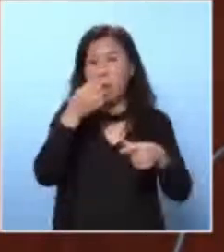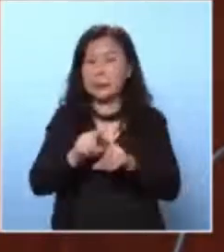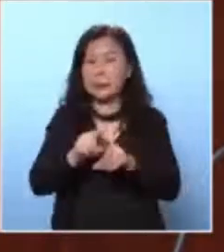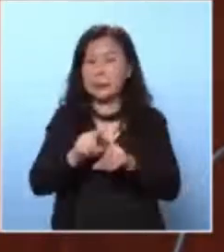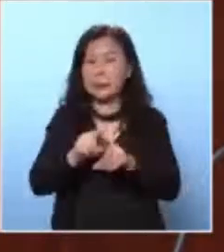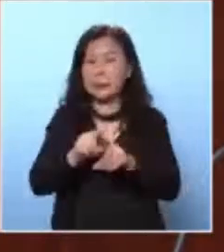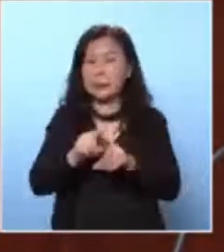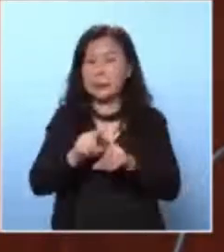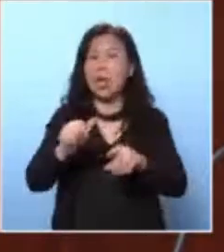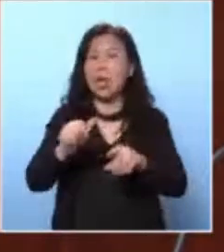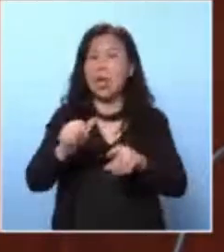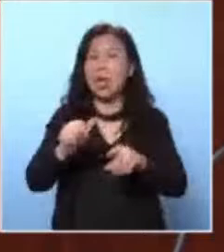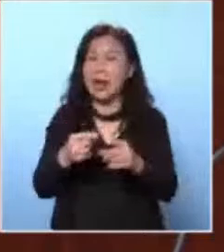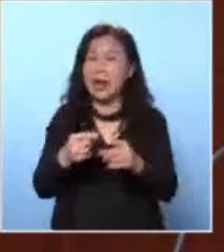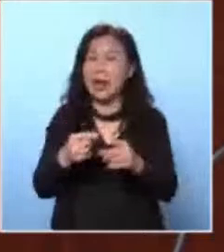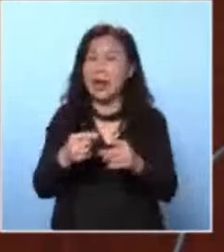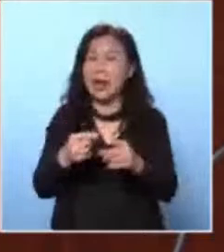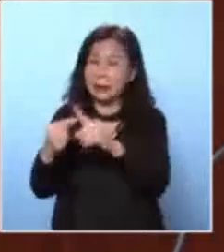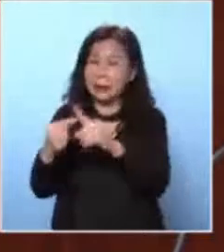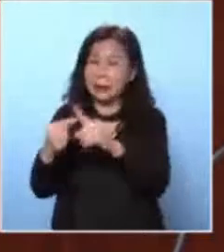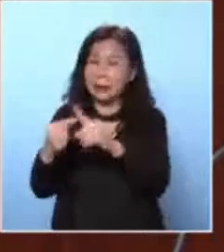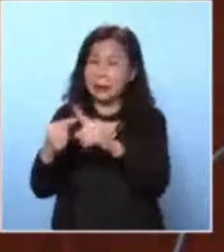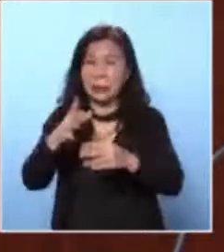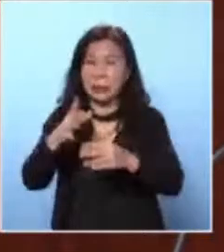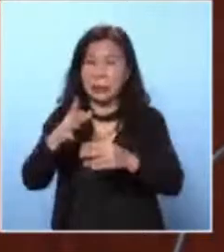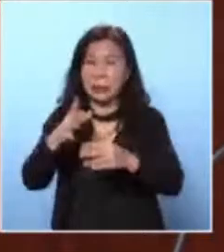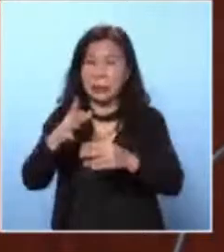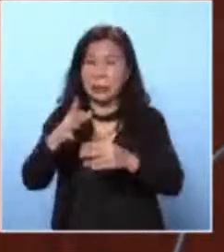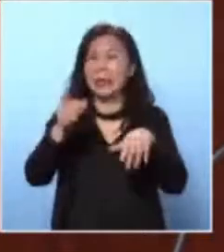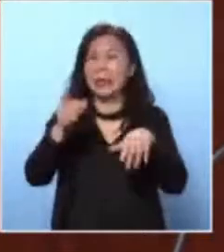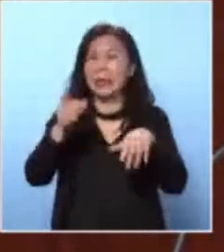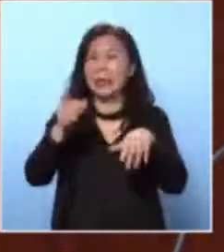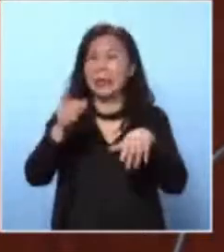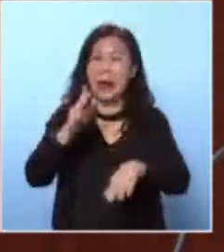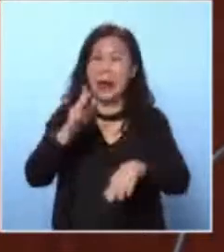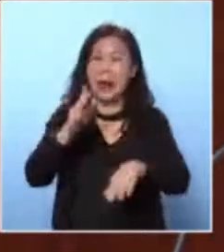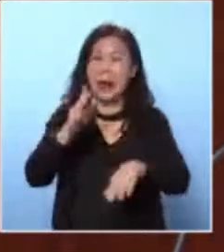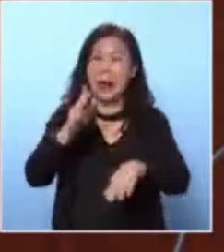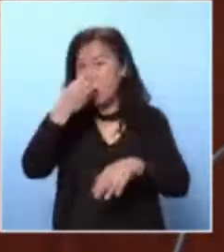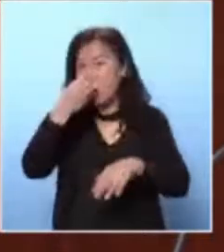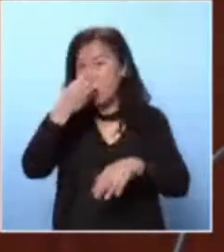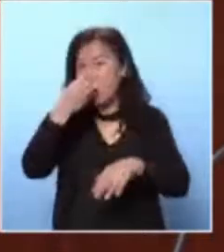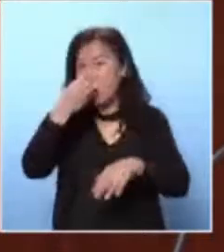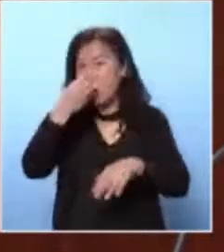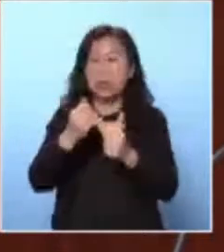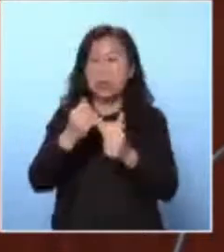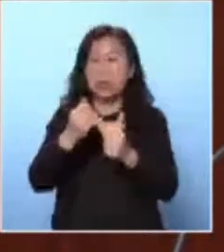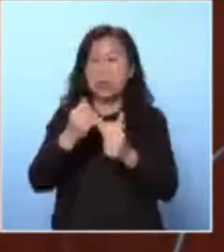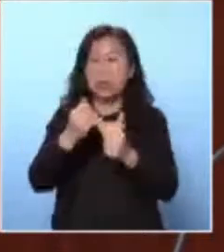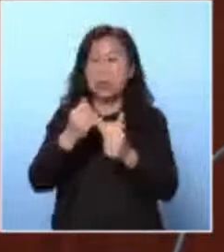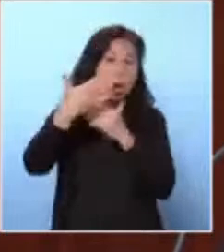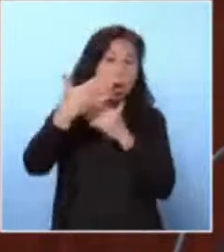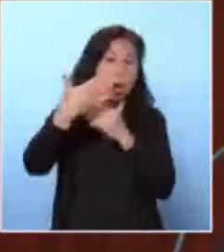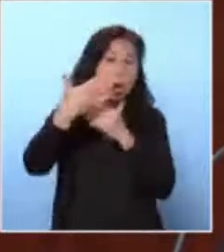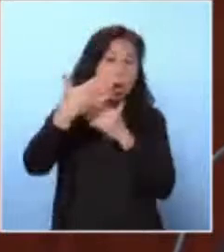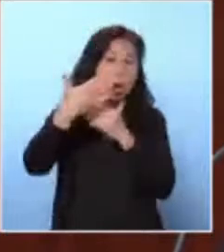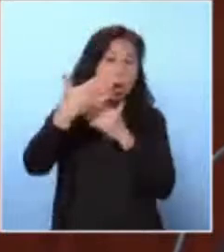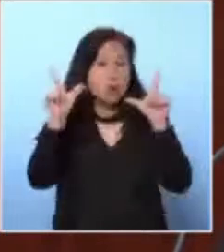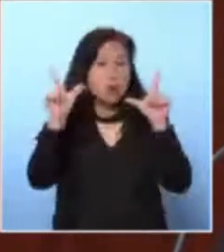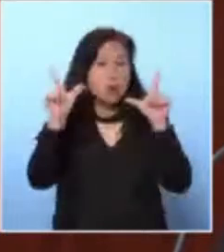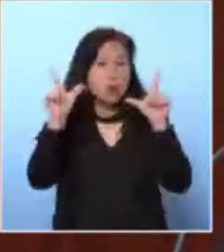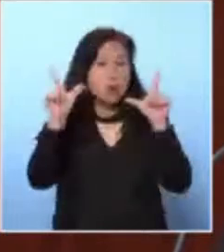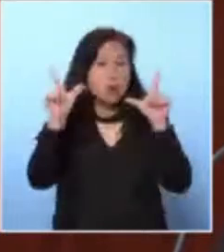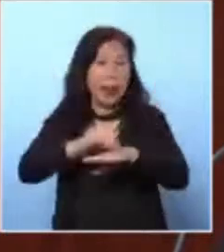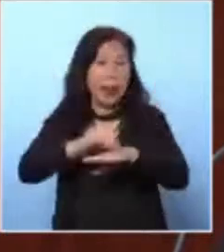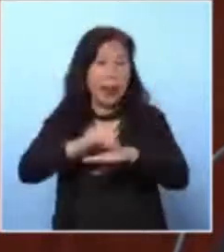around 100 outstanding local students to pursue their studies in world-renowned university outside Hong Kong to broaden